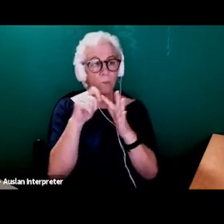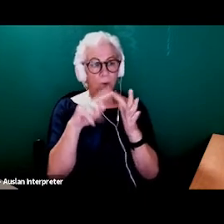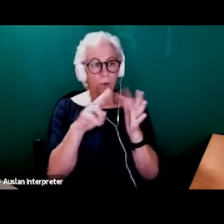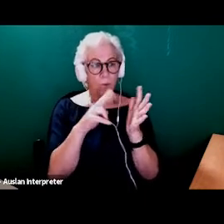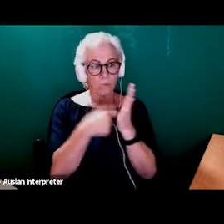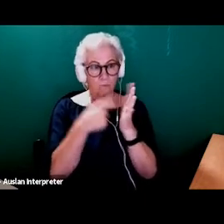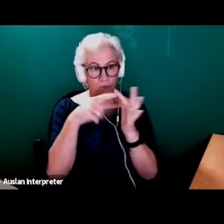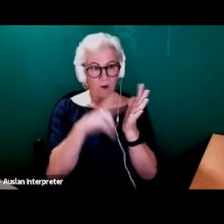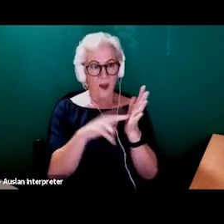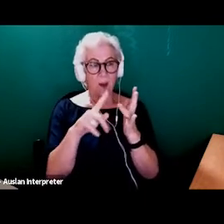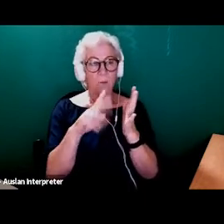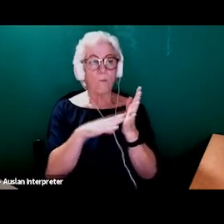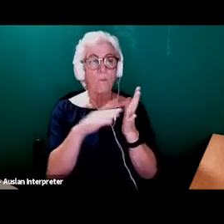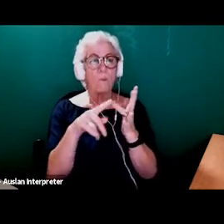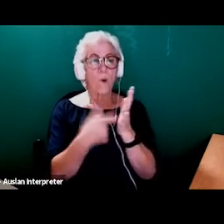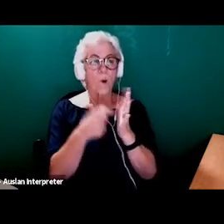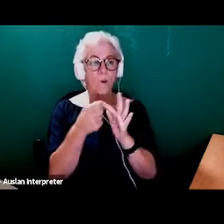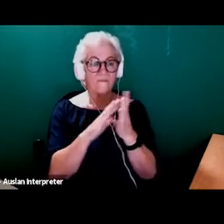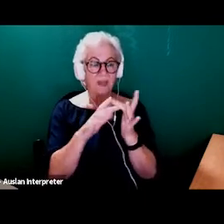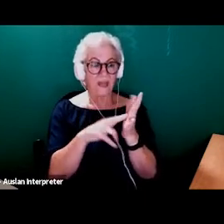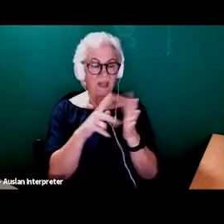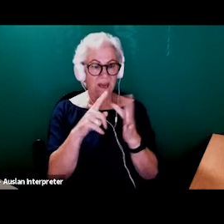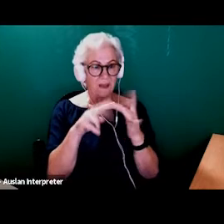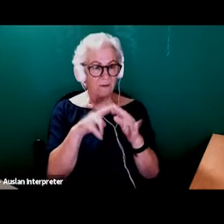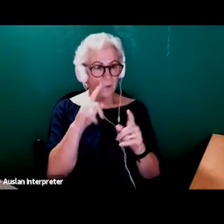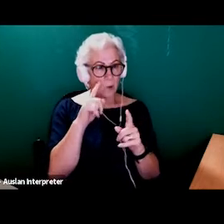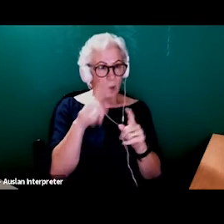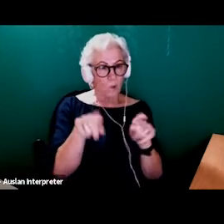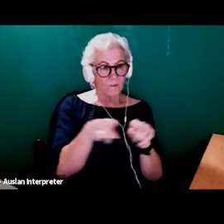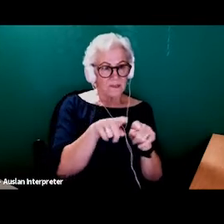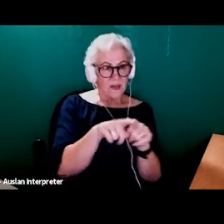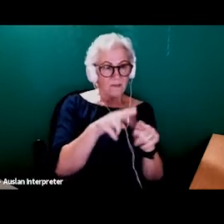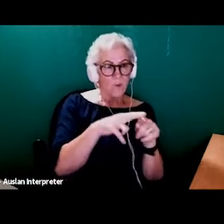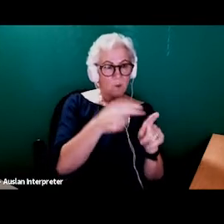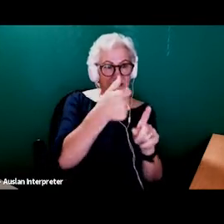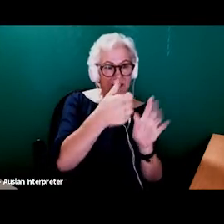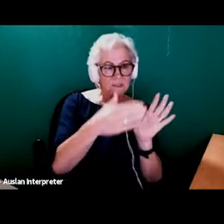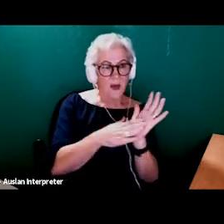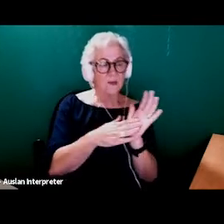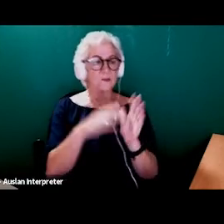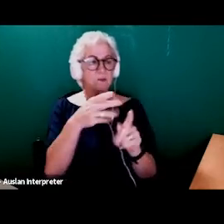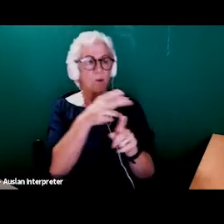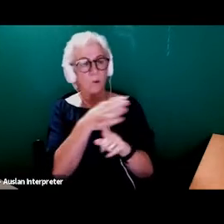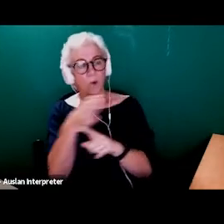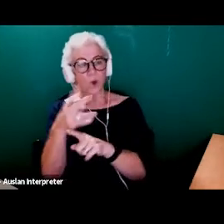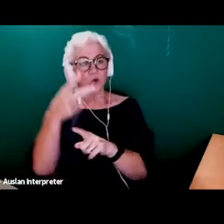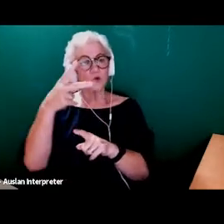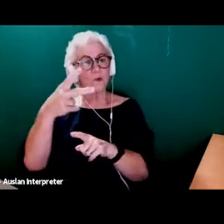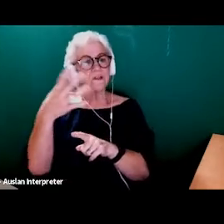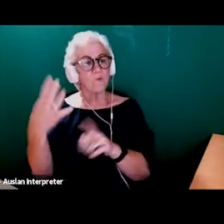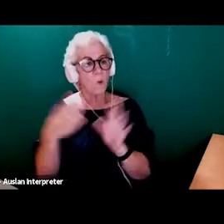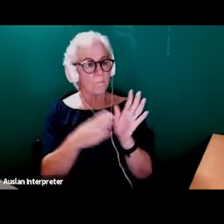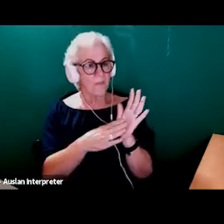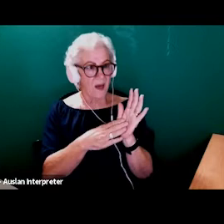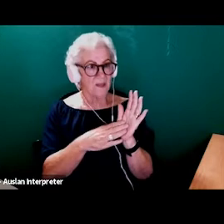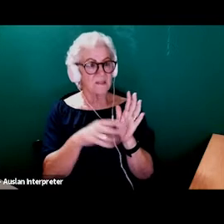whether or not you're looking at retention at 3 months, 6 months, or 24 months. Buprenorphine is also increasingly the medication